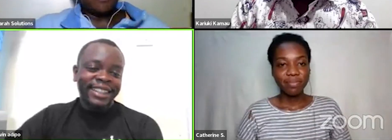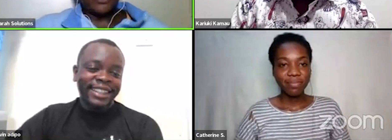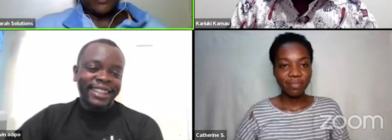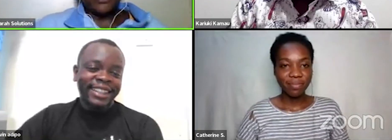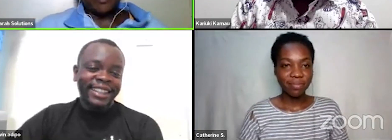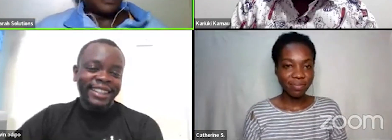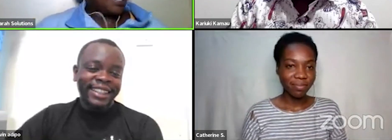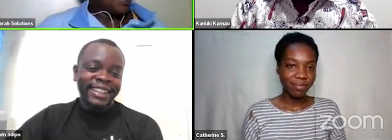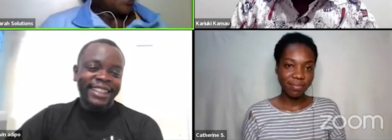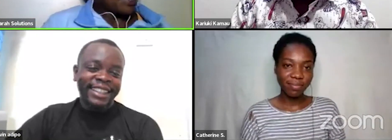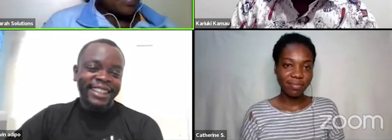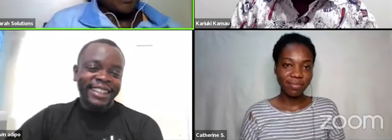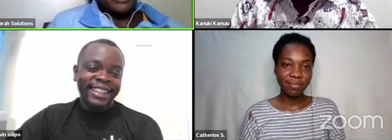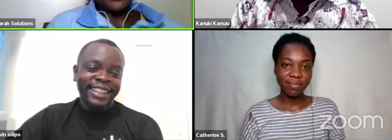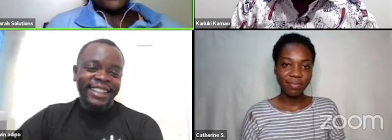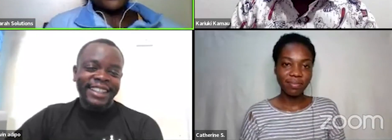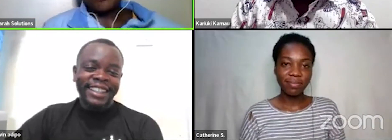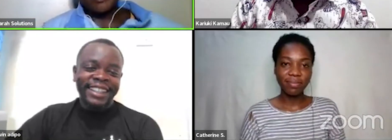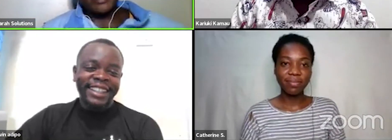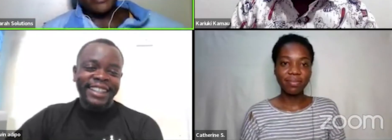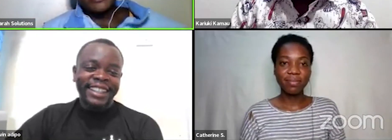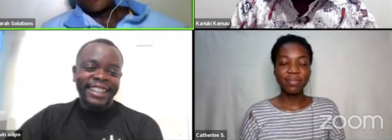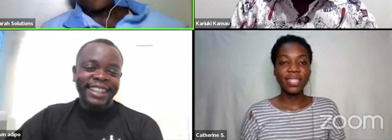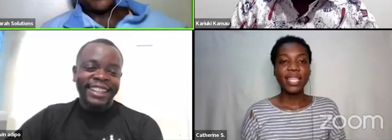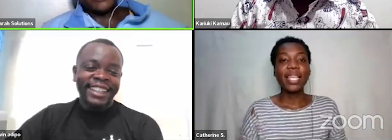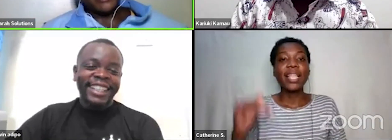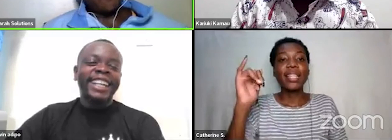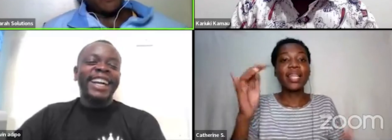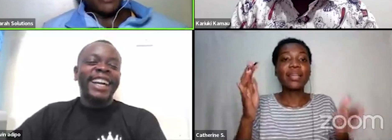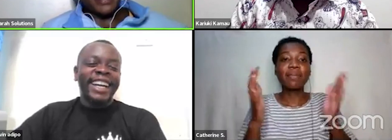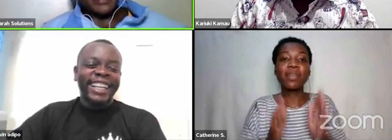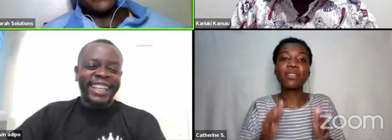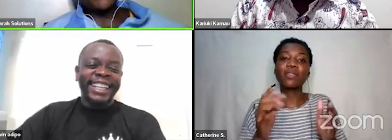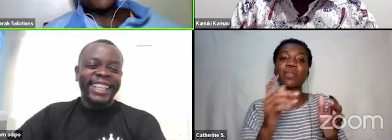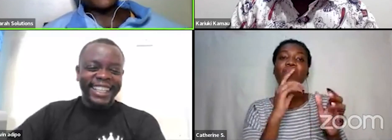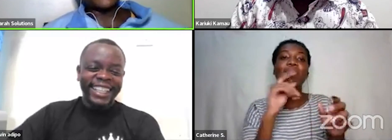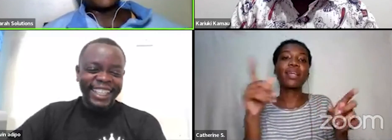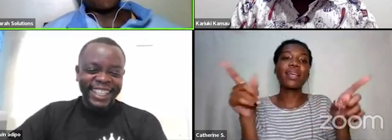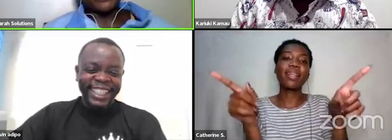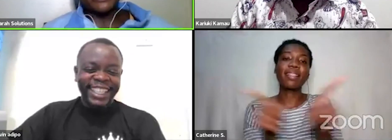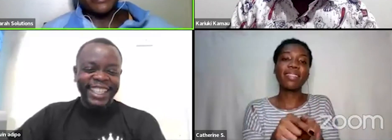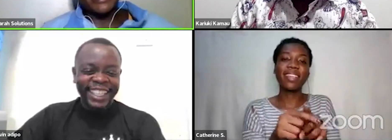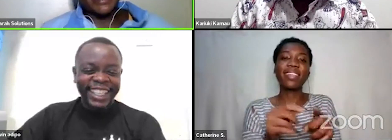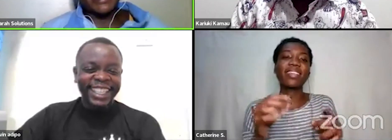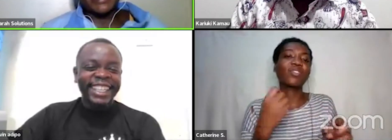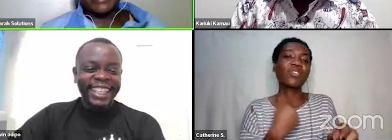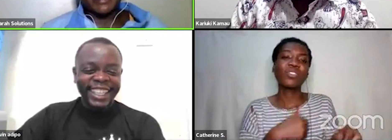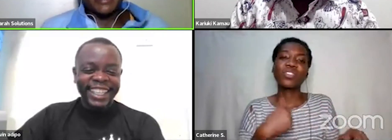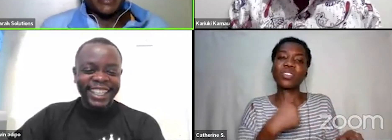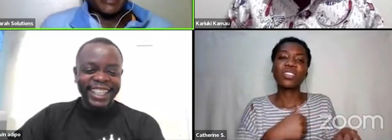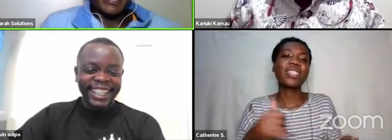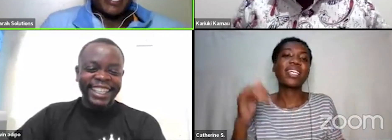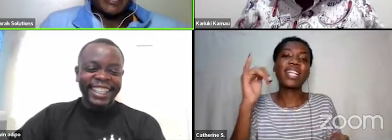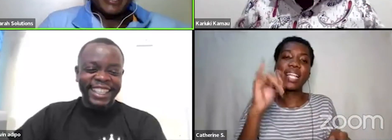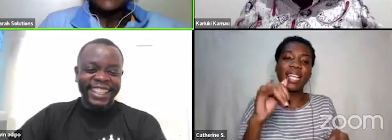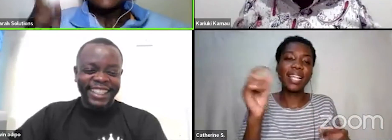Hi, Kevin, the person who's commented on Facebook is actually my brother. Paul Asana, my brother, he was writing managing